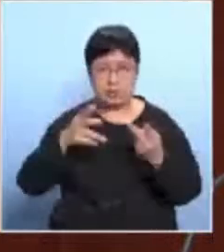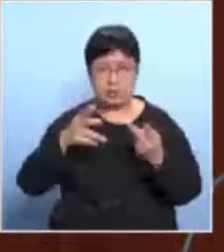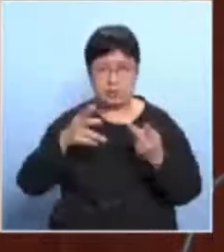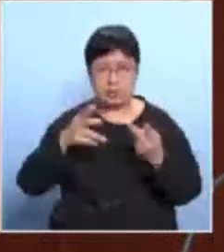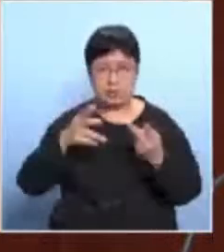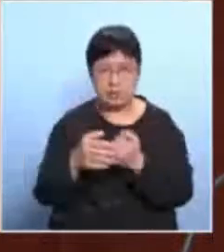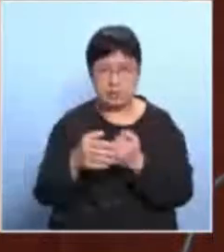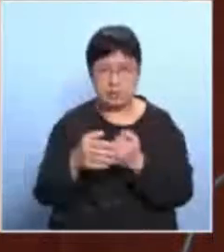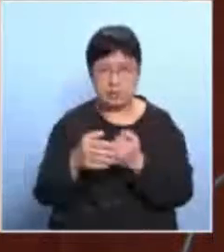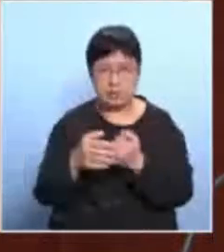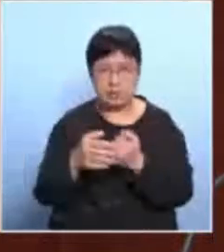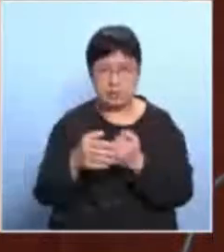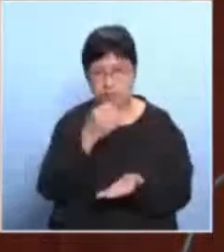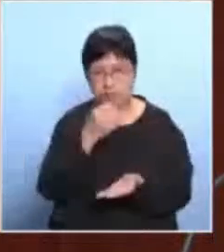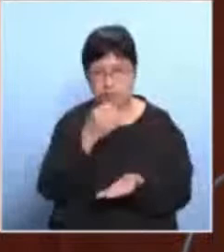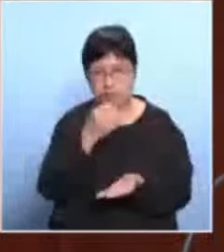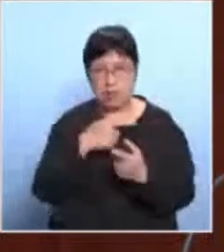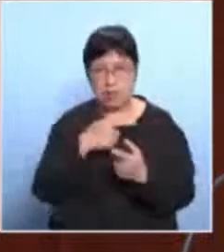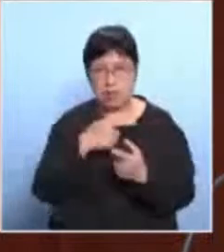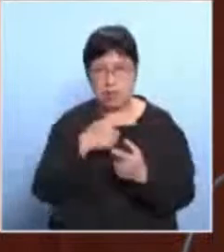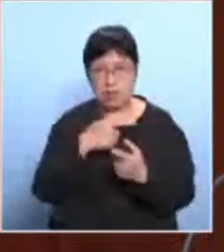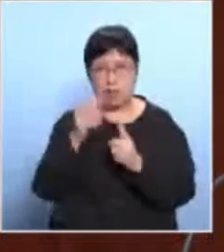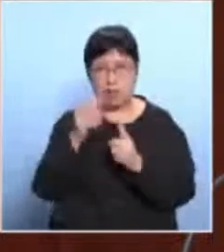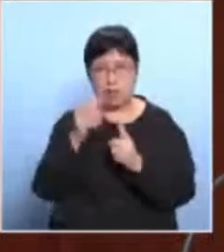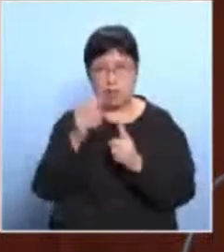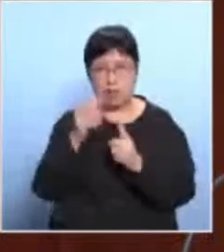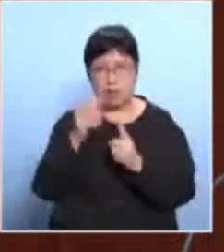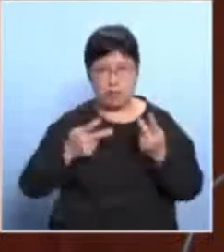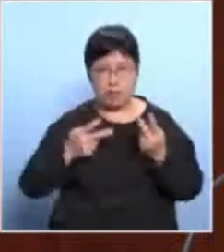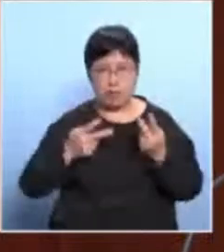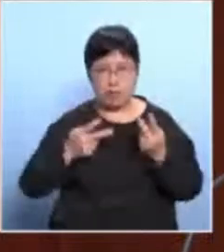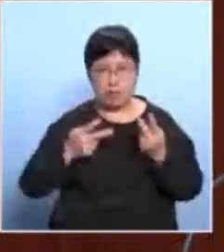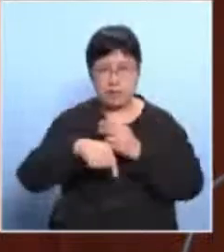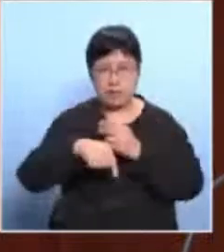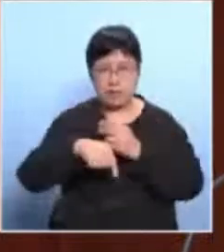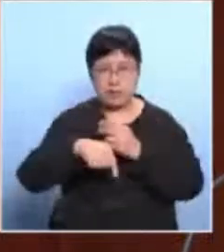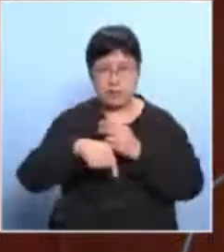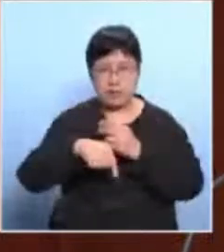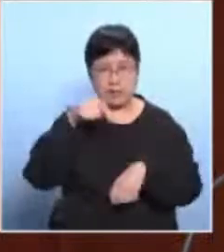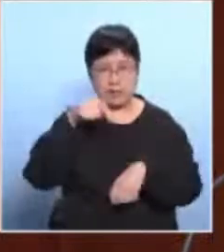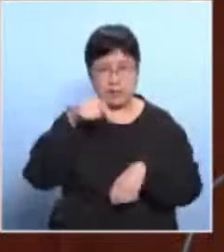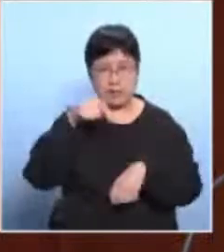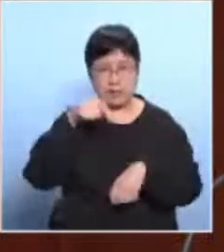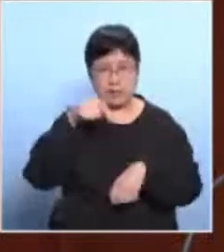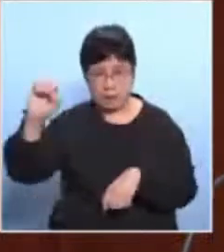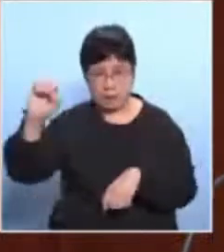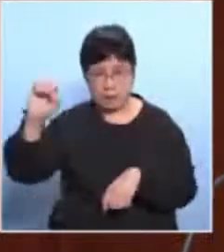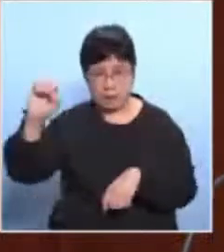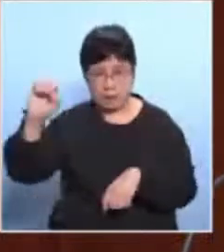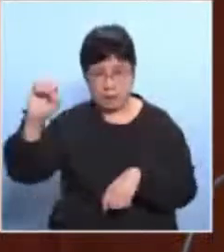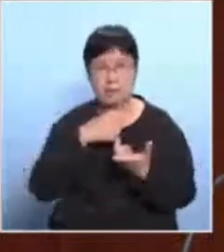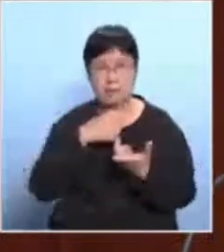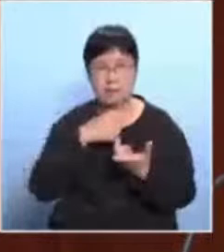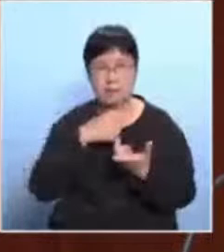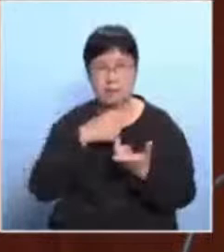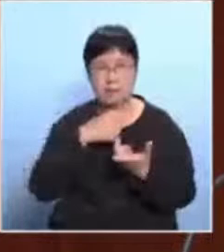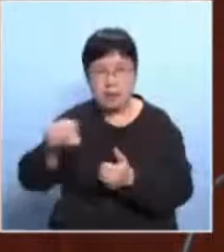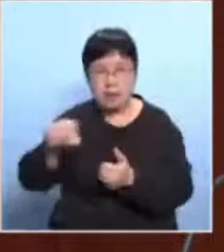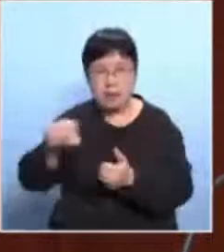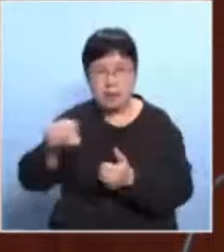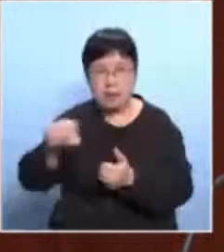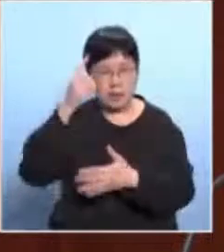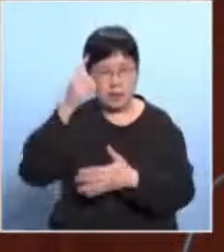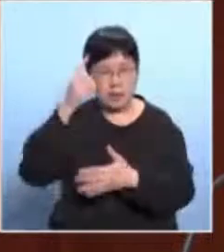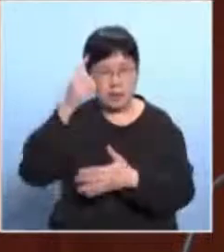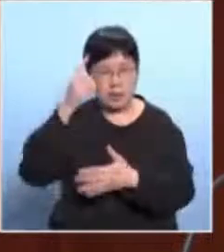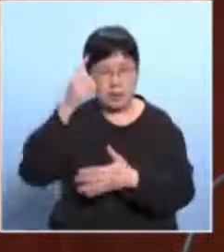development blueprint for Hong Kong's tourism industry 2.0. We will consult the trade in order to make enhancements in